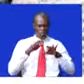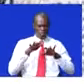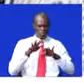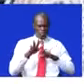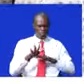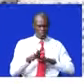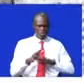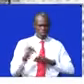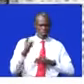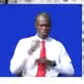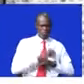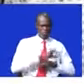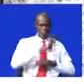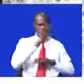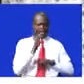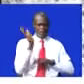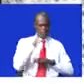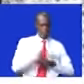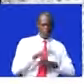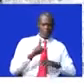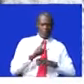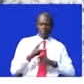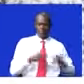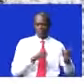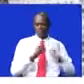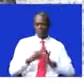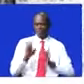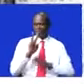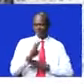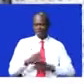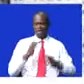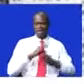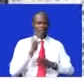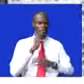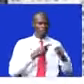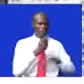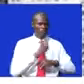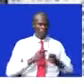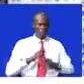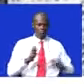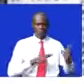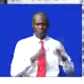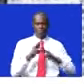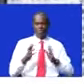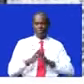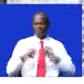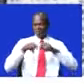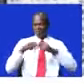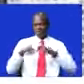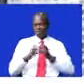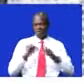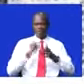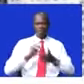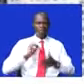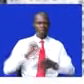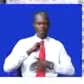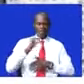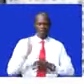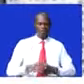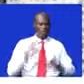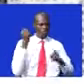the backflow from Lake Victoria and water from swollen rivers in our county have